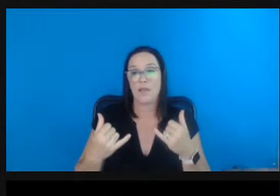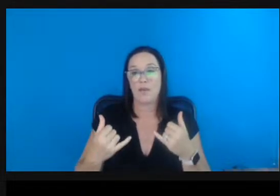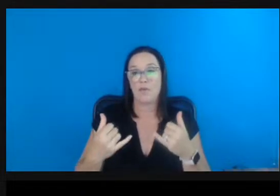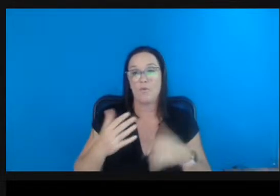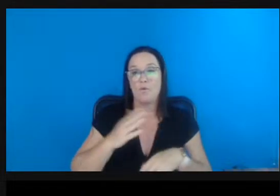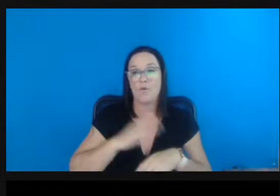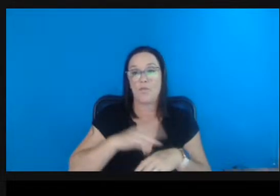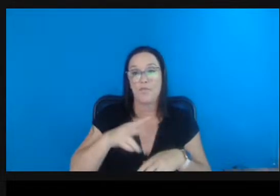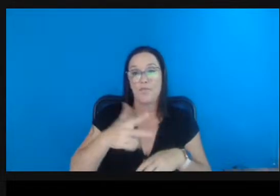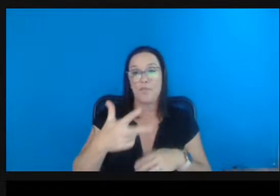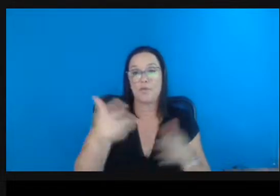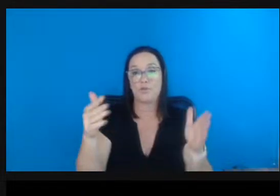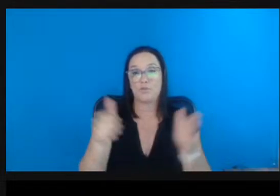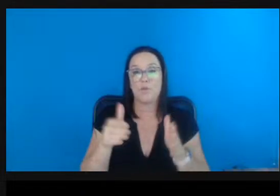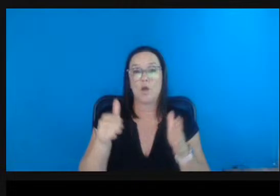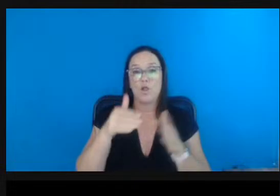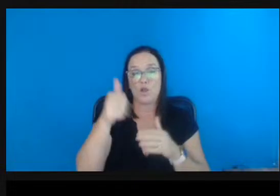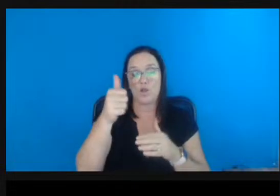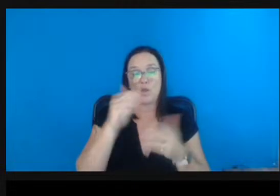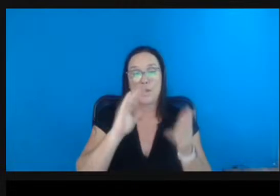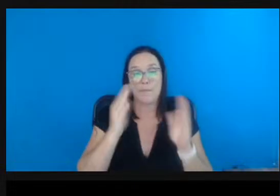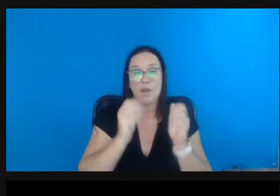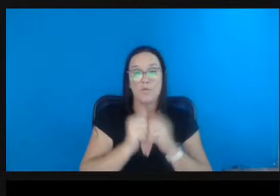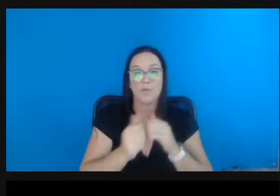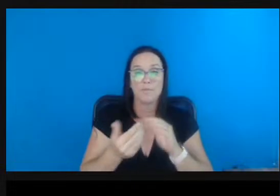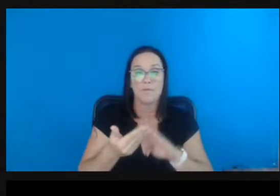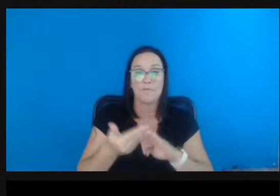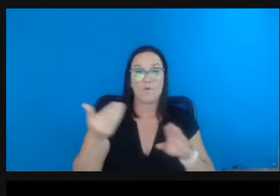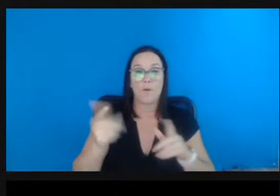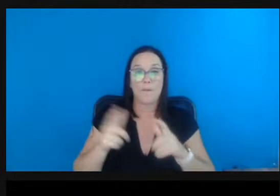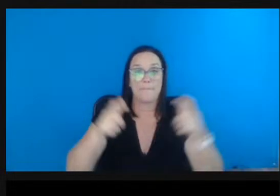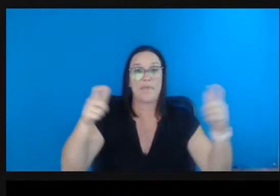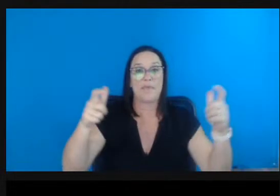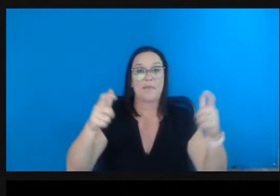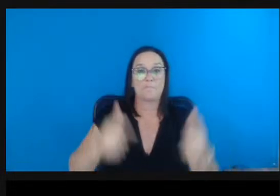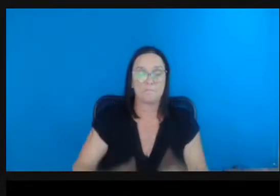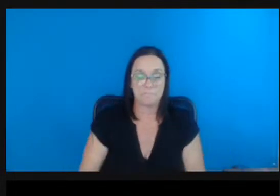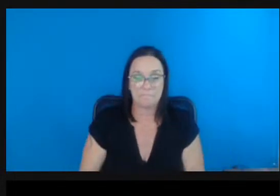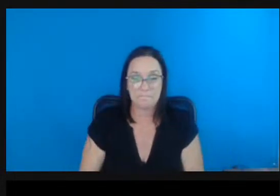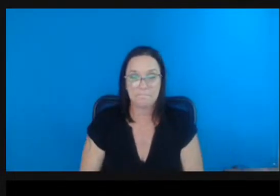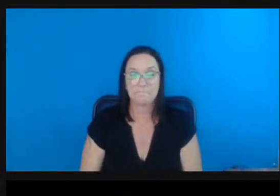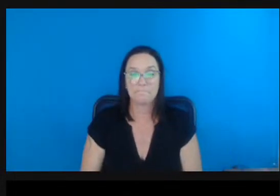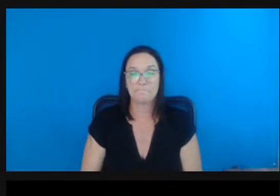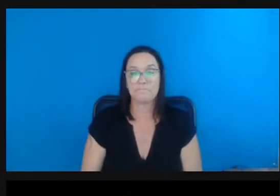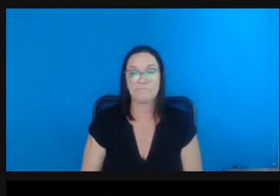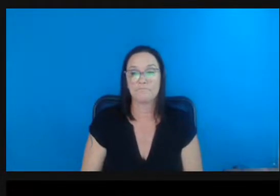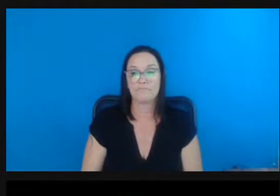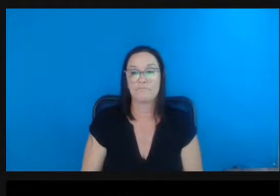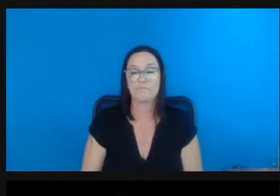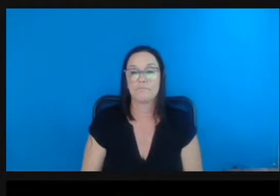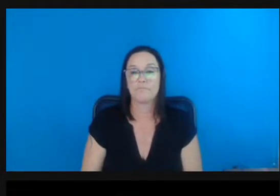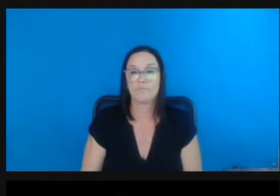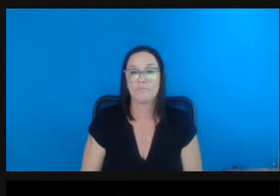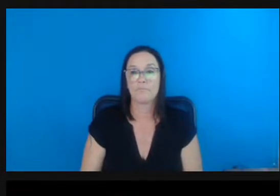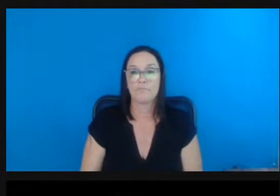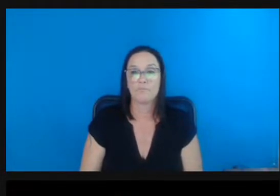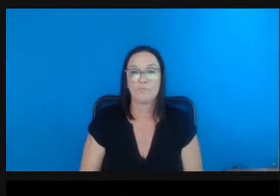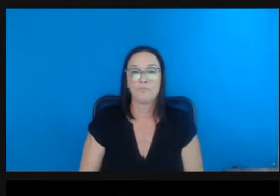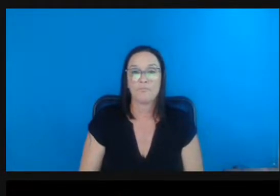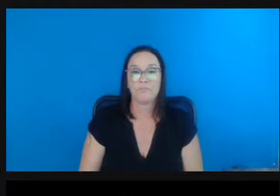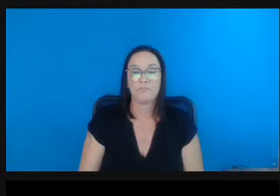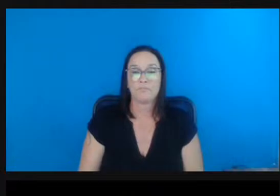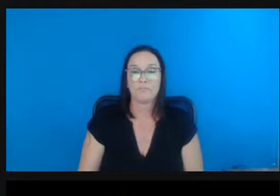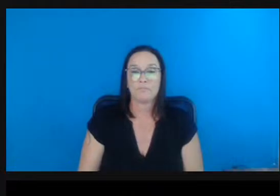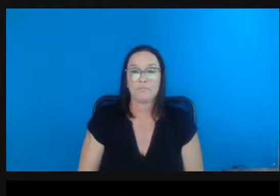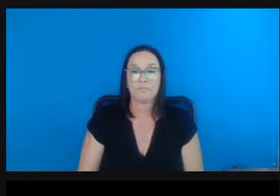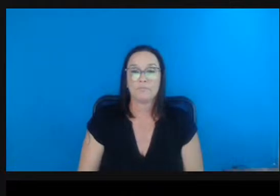one, it looks like, as opposed to having this bigger one we saw before earlier this month. All right, so halfway of the last month